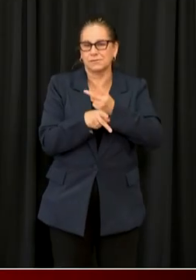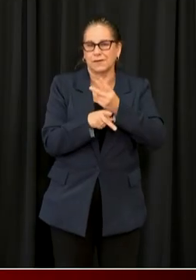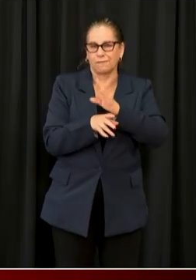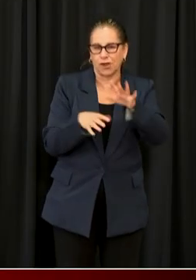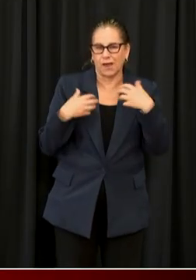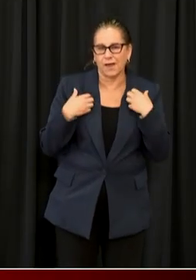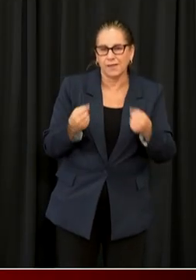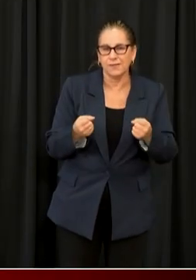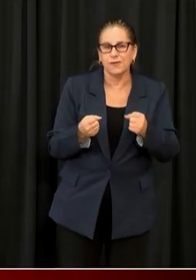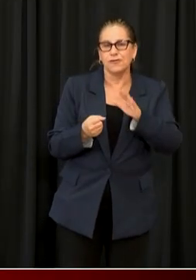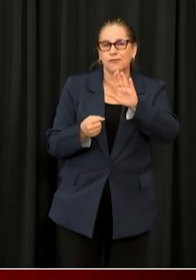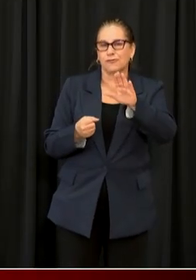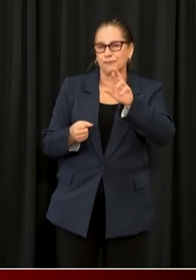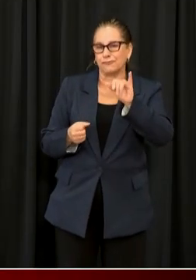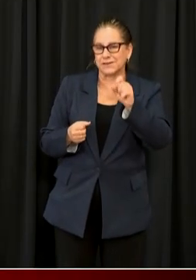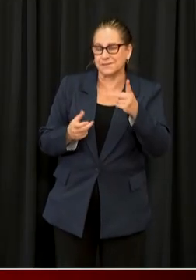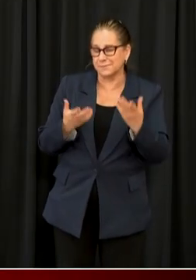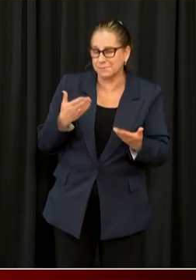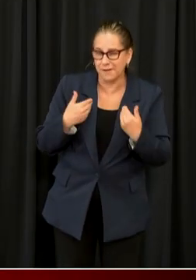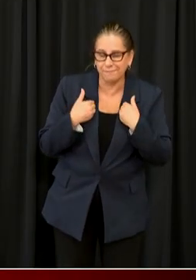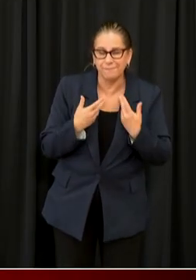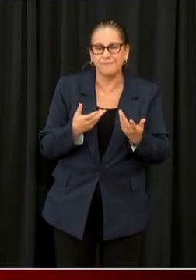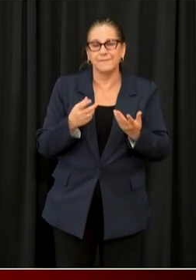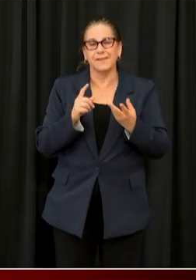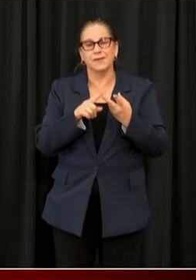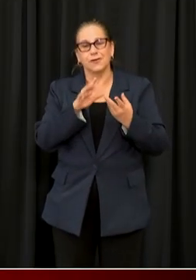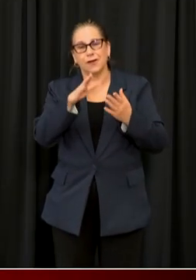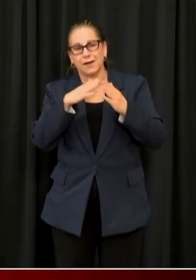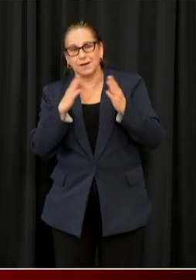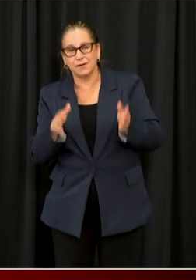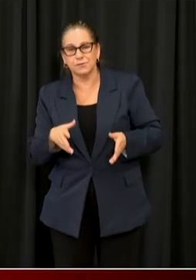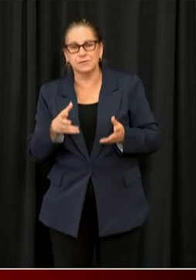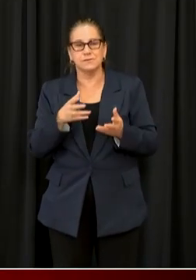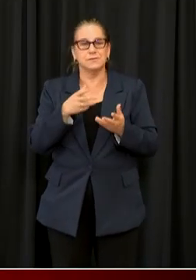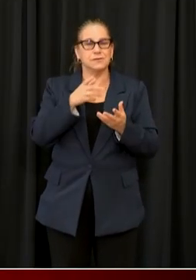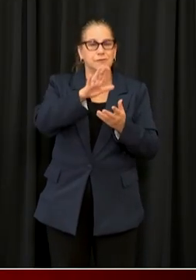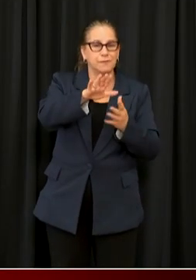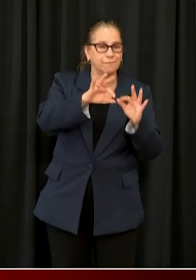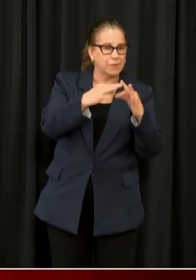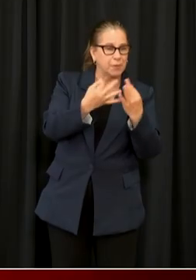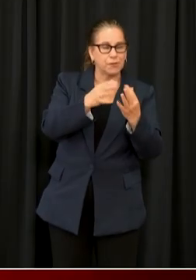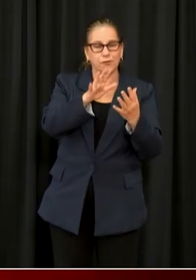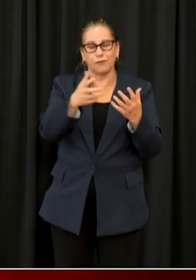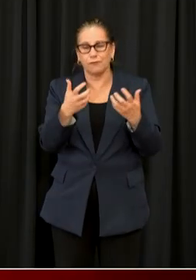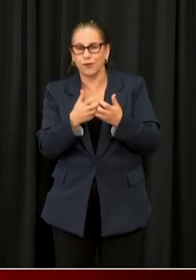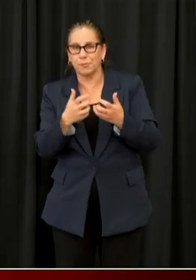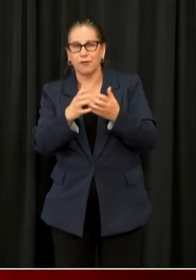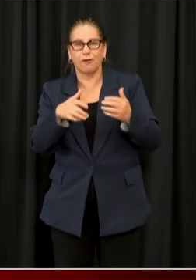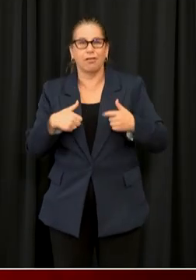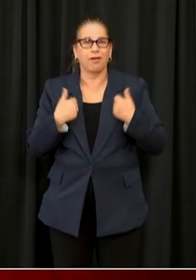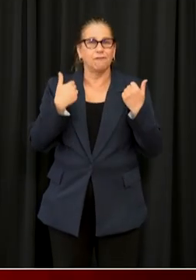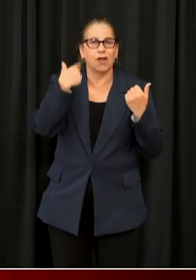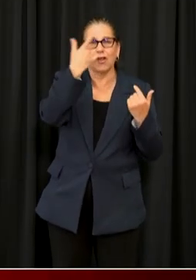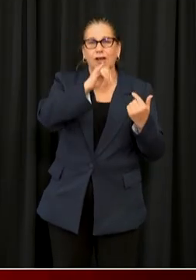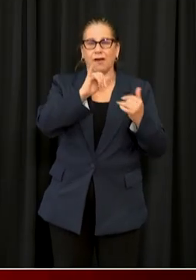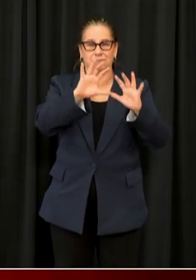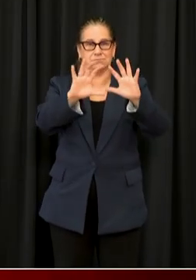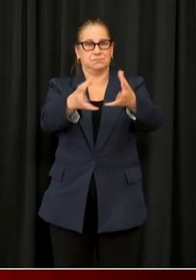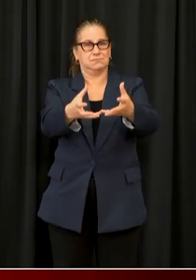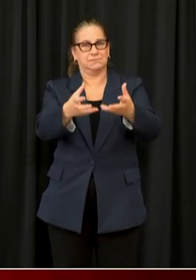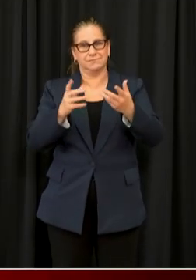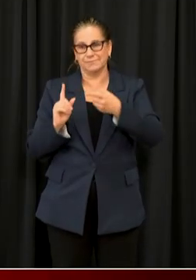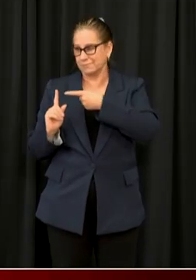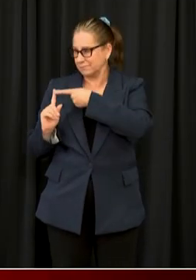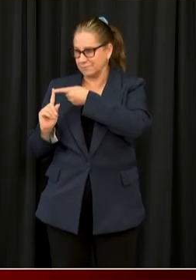also ask about household information and living arrangements, because quarantine and isolation tend to follow some of the